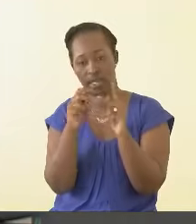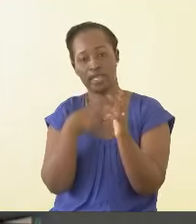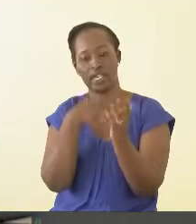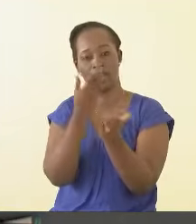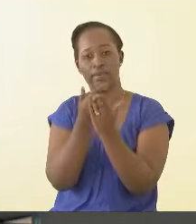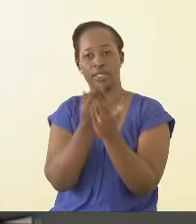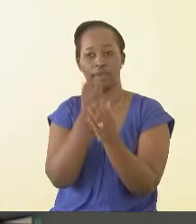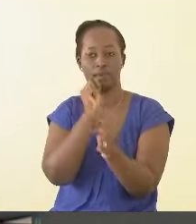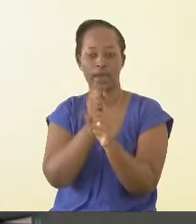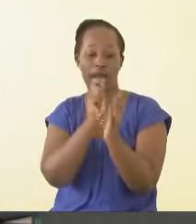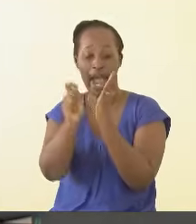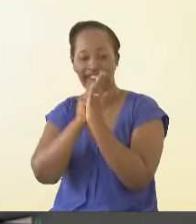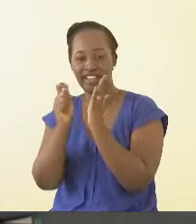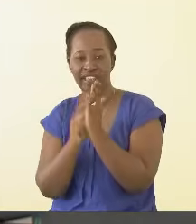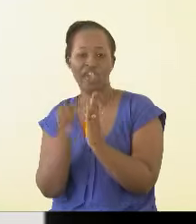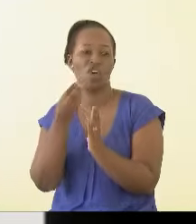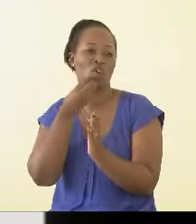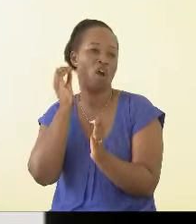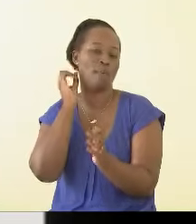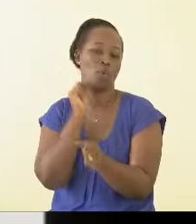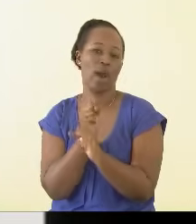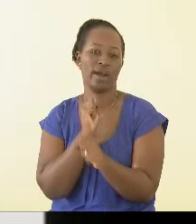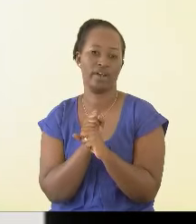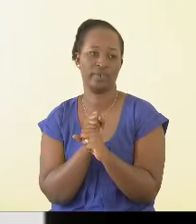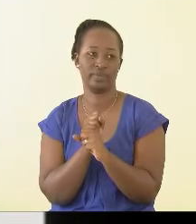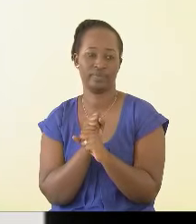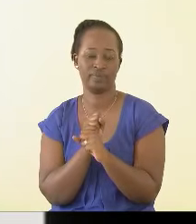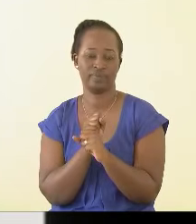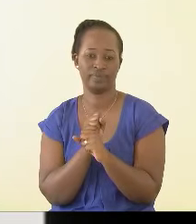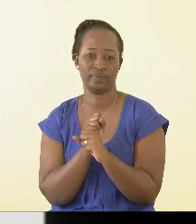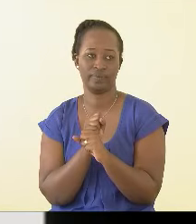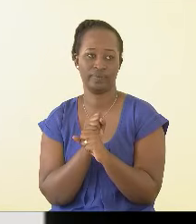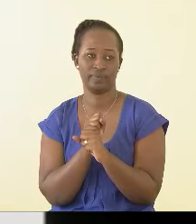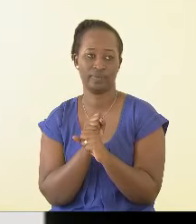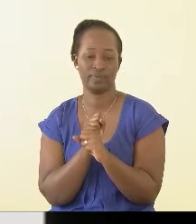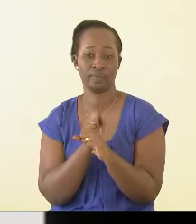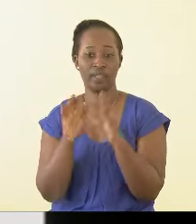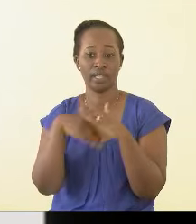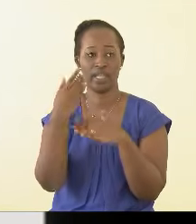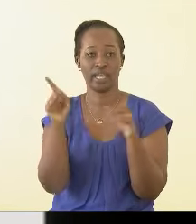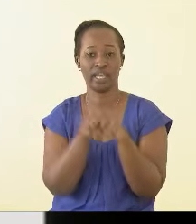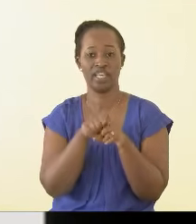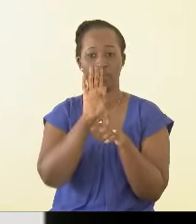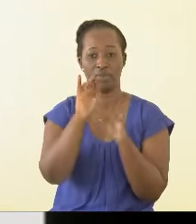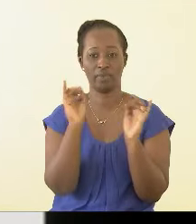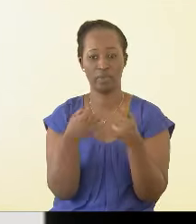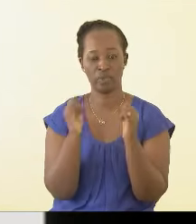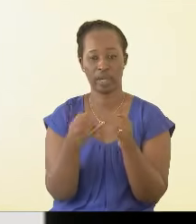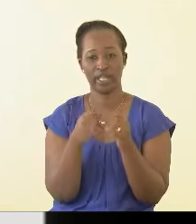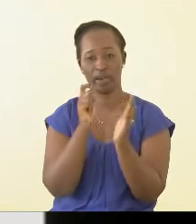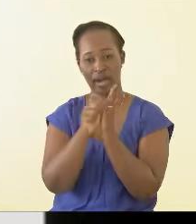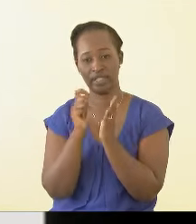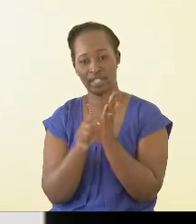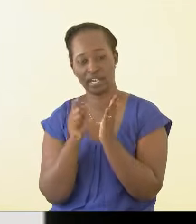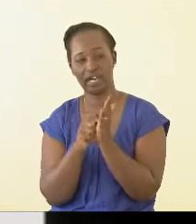assignment, the homework, and then as you try it out, as you write, then I will